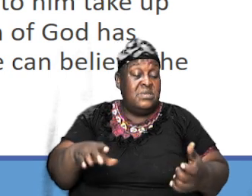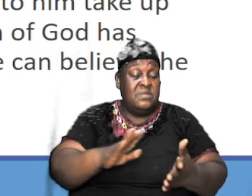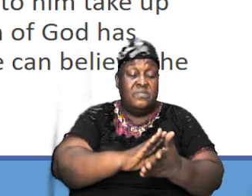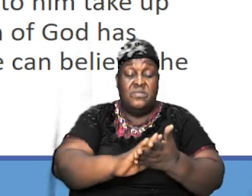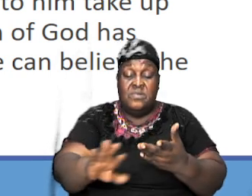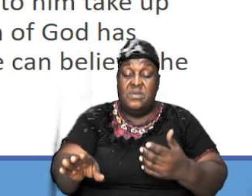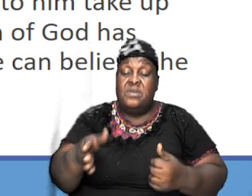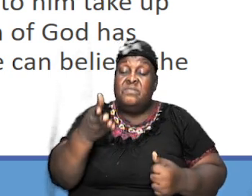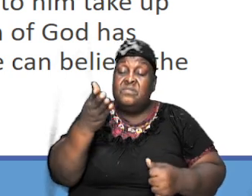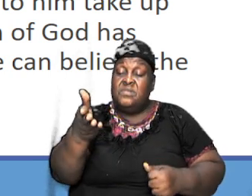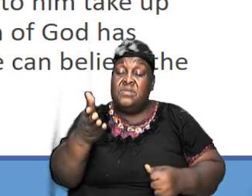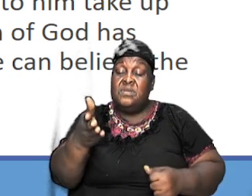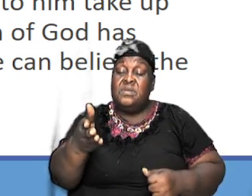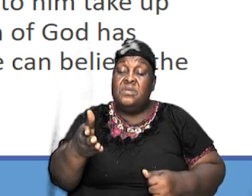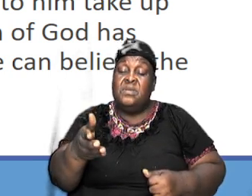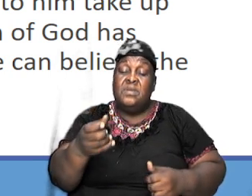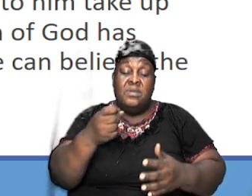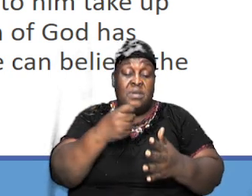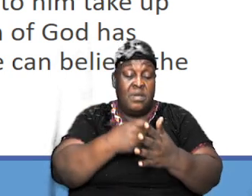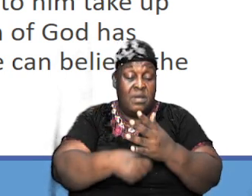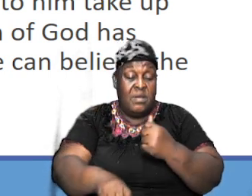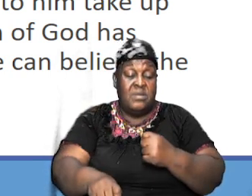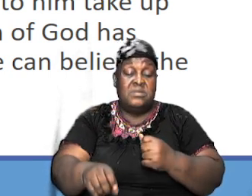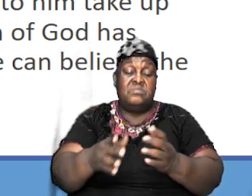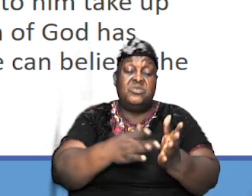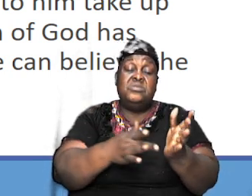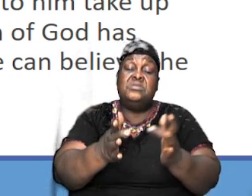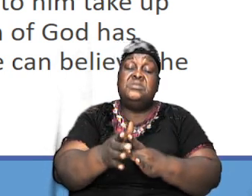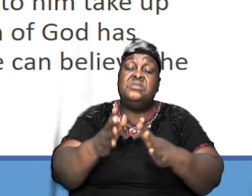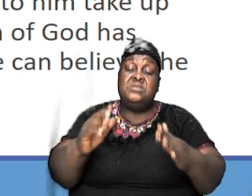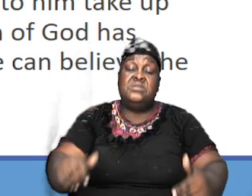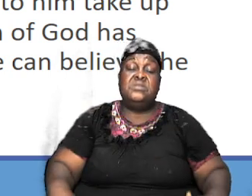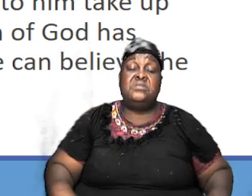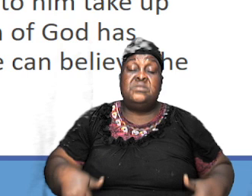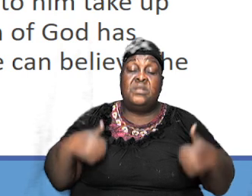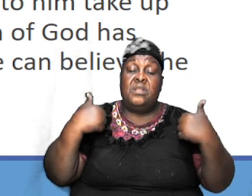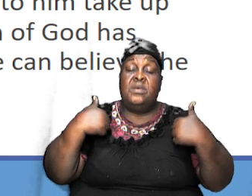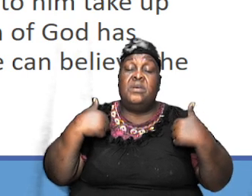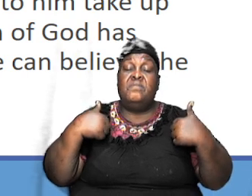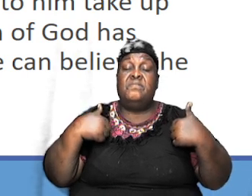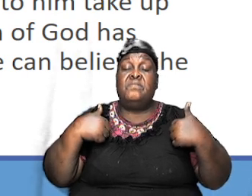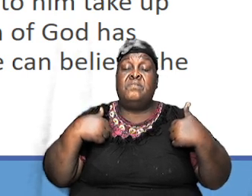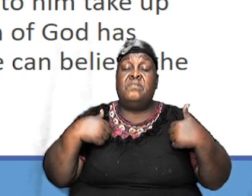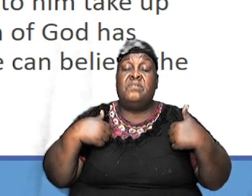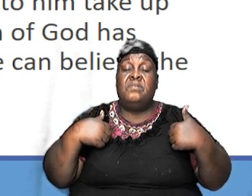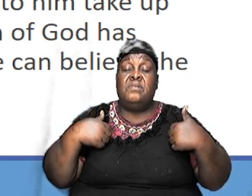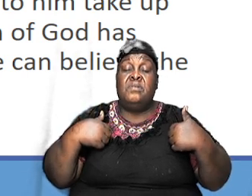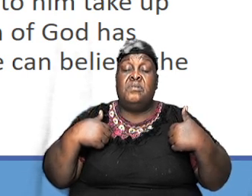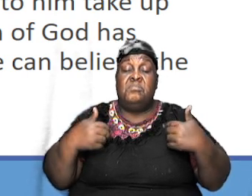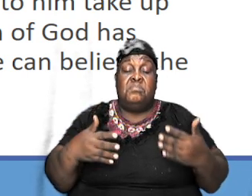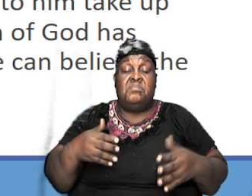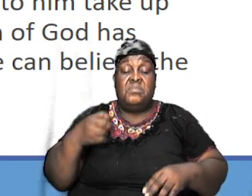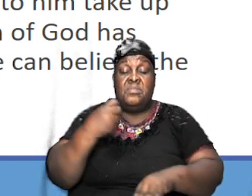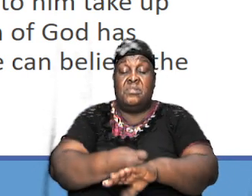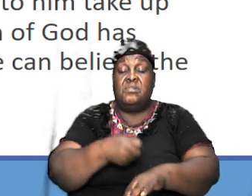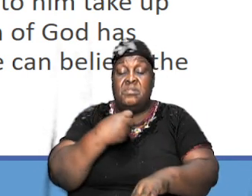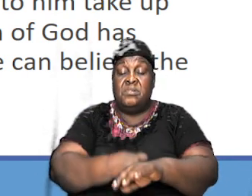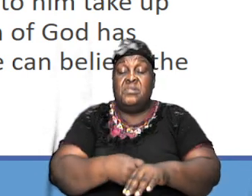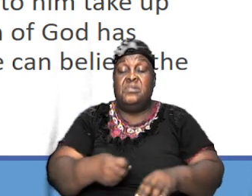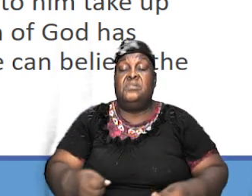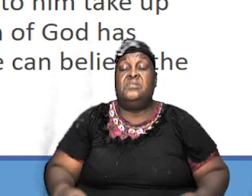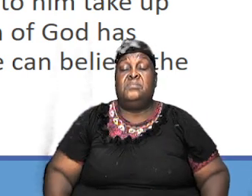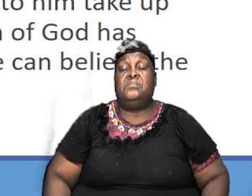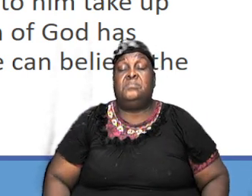thee, cost him his life. And so that probably was harder. But that is, you